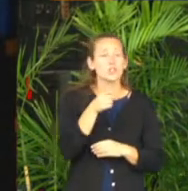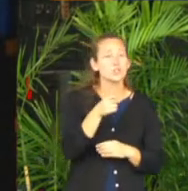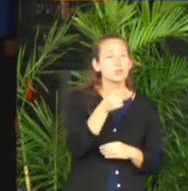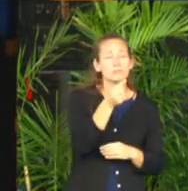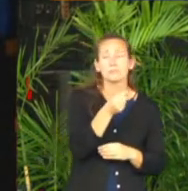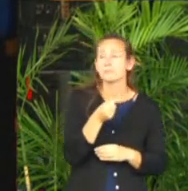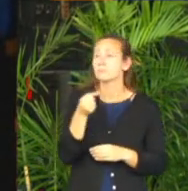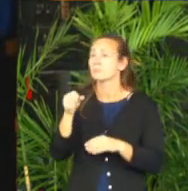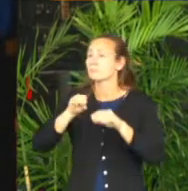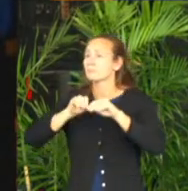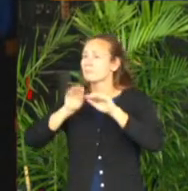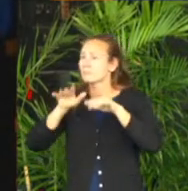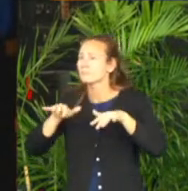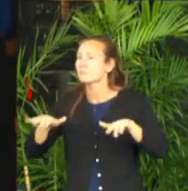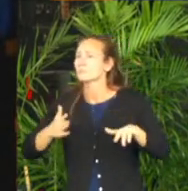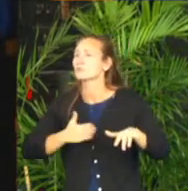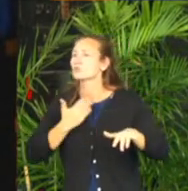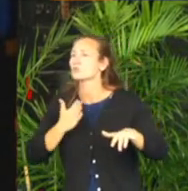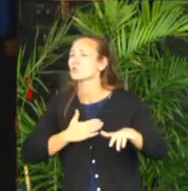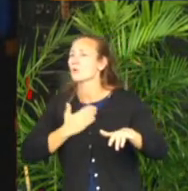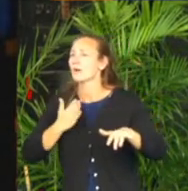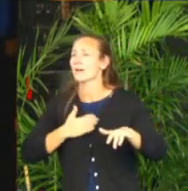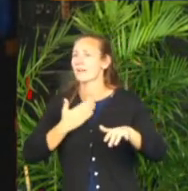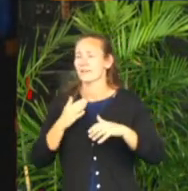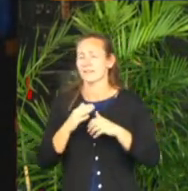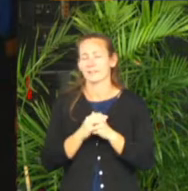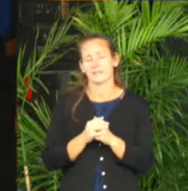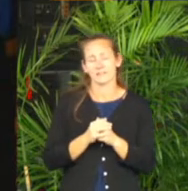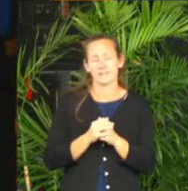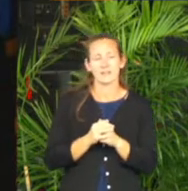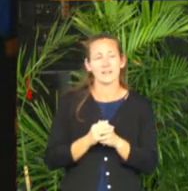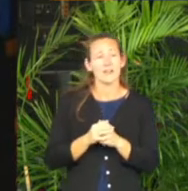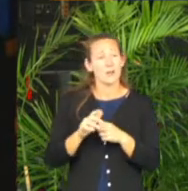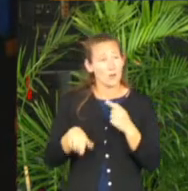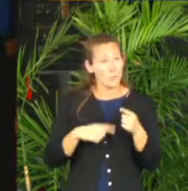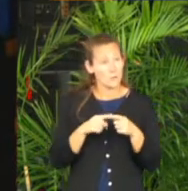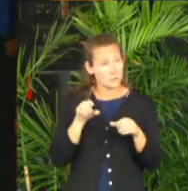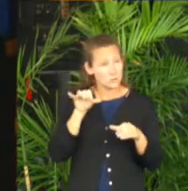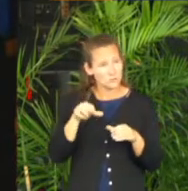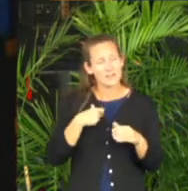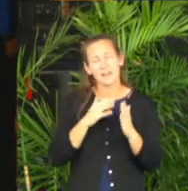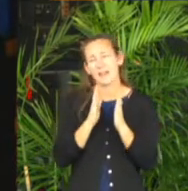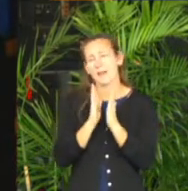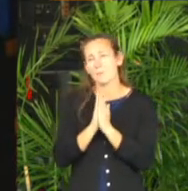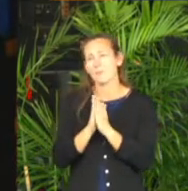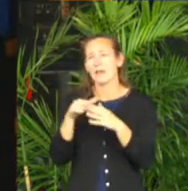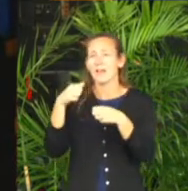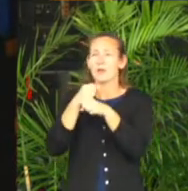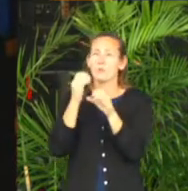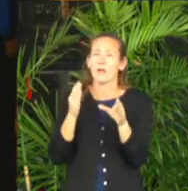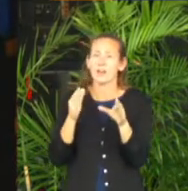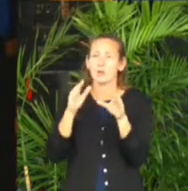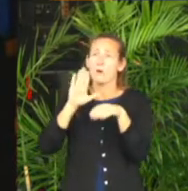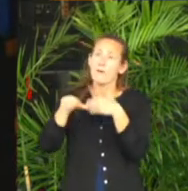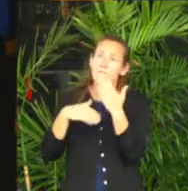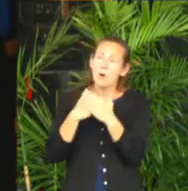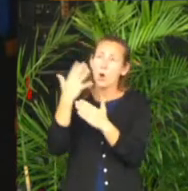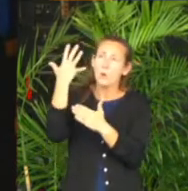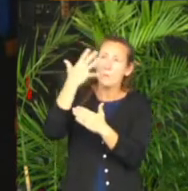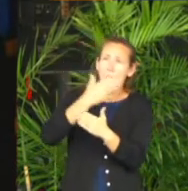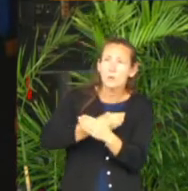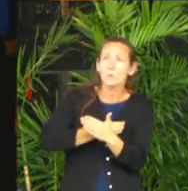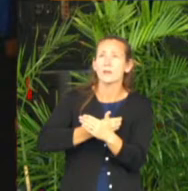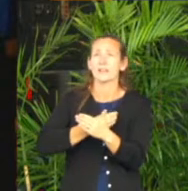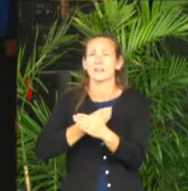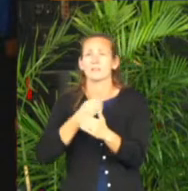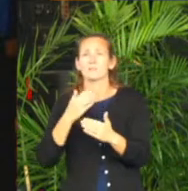grief, light to the dark places. And as you do, I pray that the creator of all beauty, joy, and light will be with